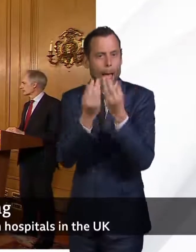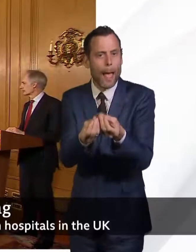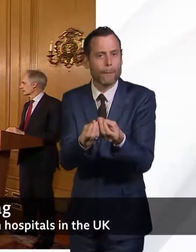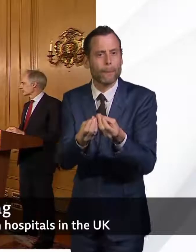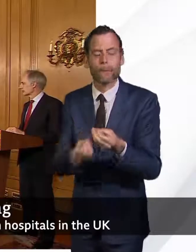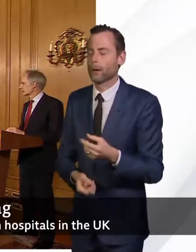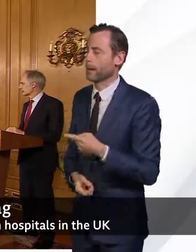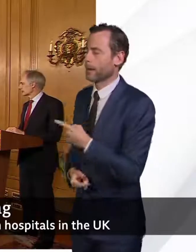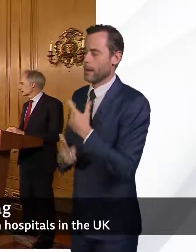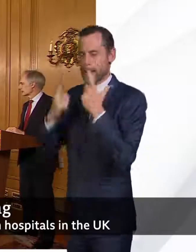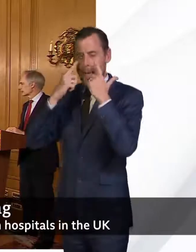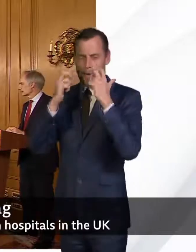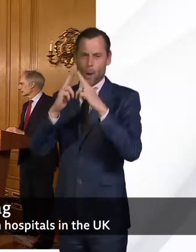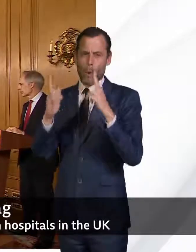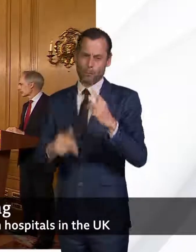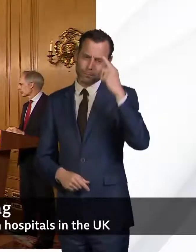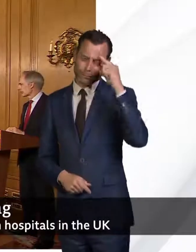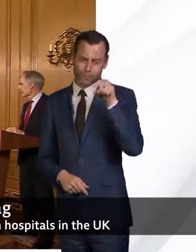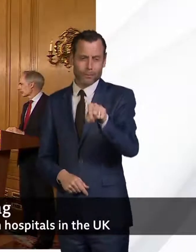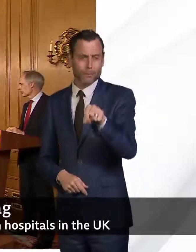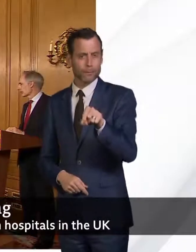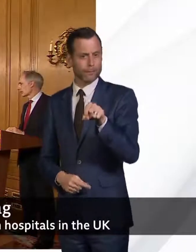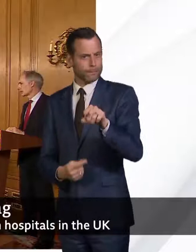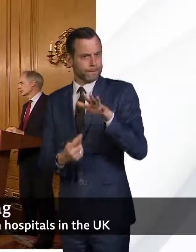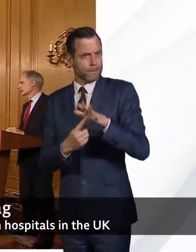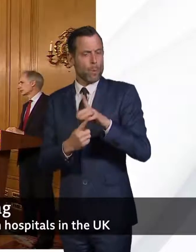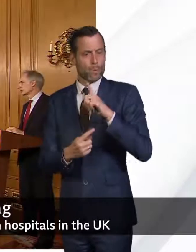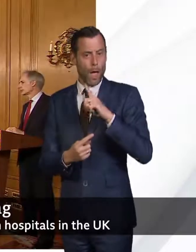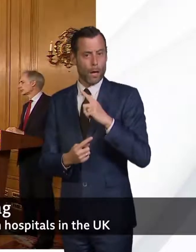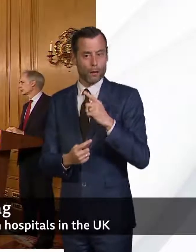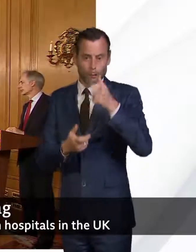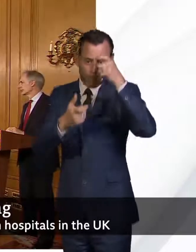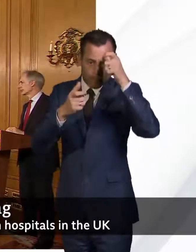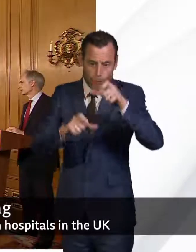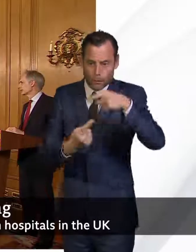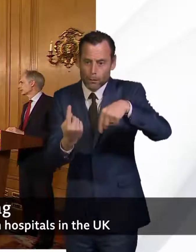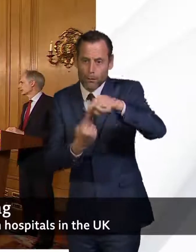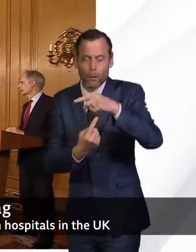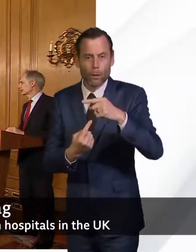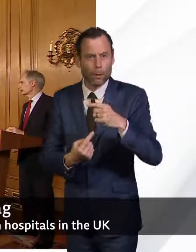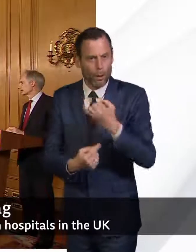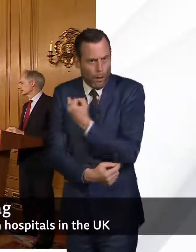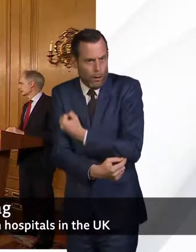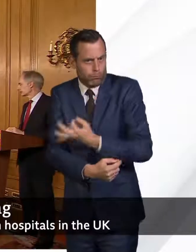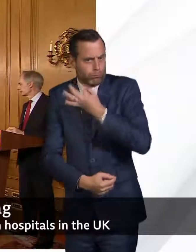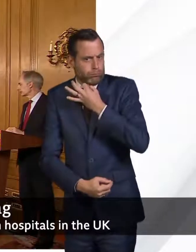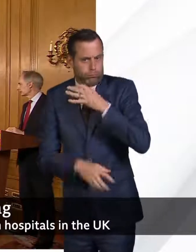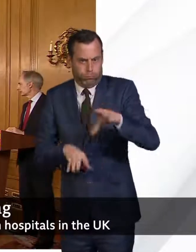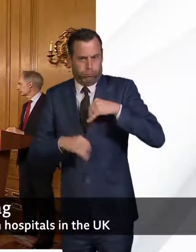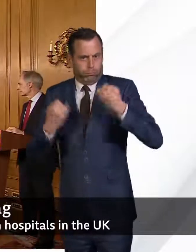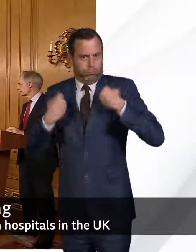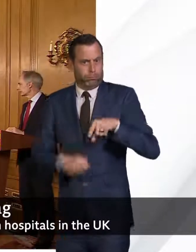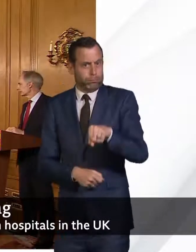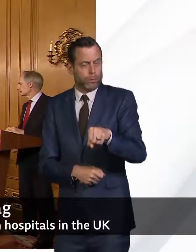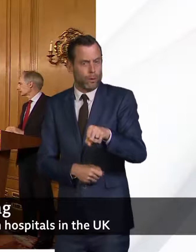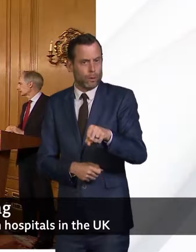and support some of the most vulnerable people anyway, and they support some of the people who are most vulnerable to this disease